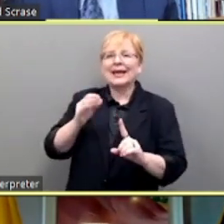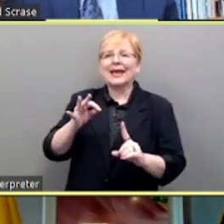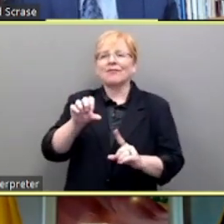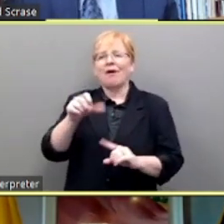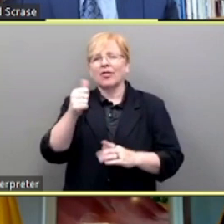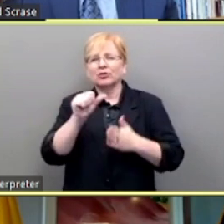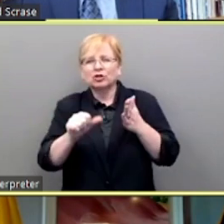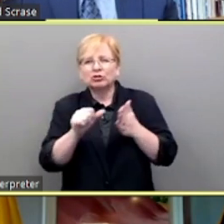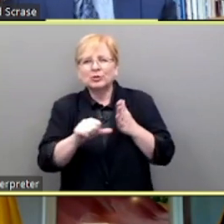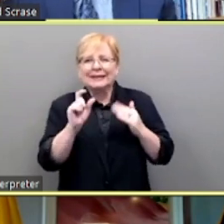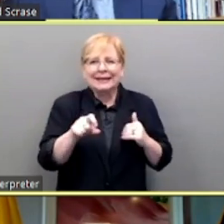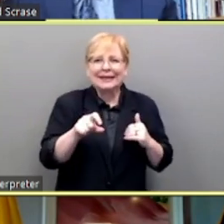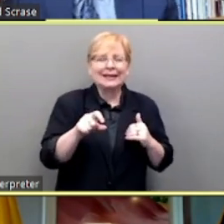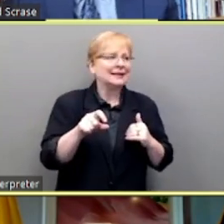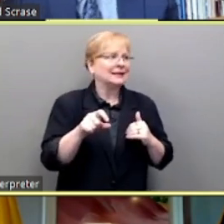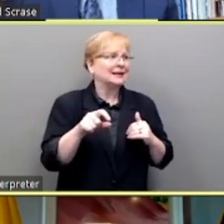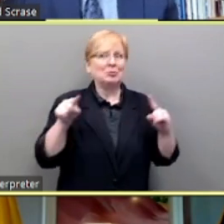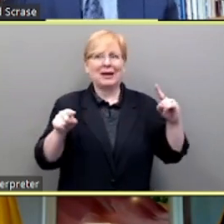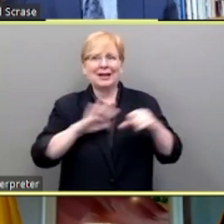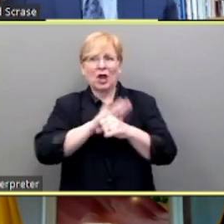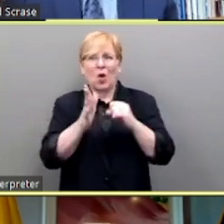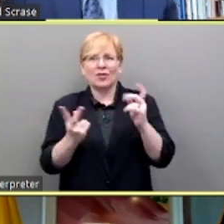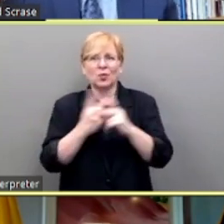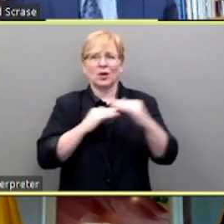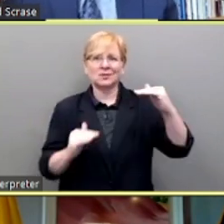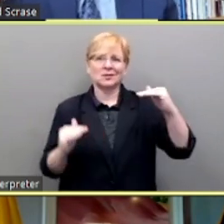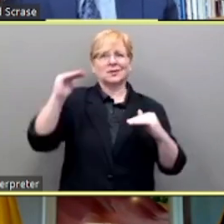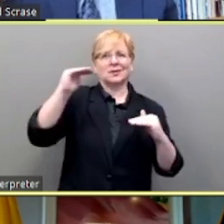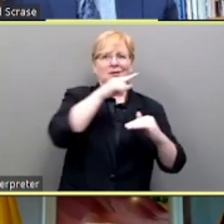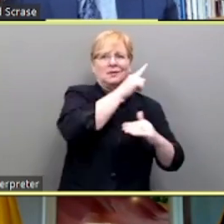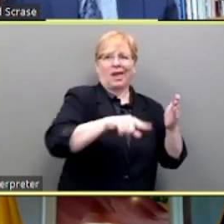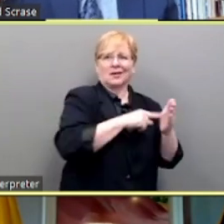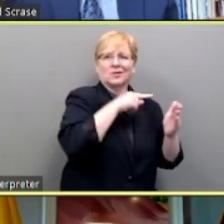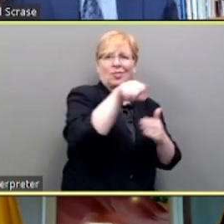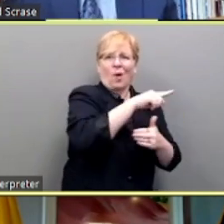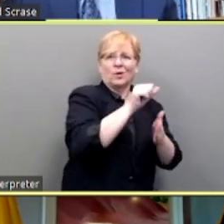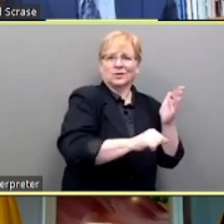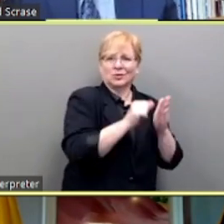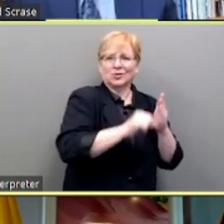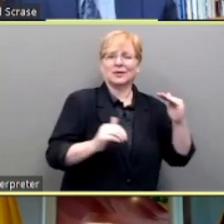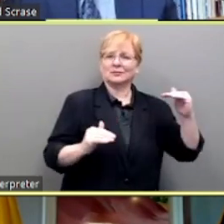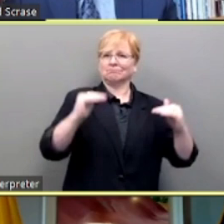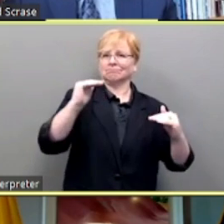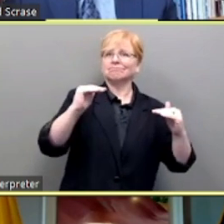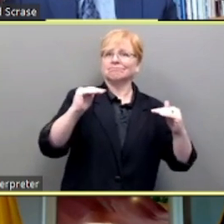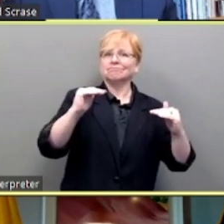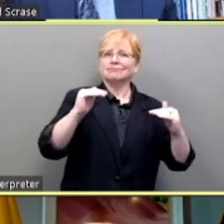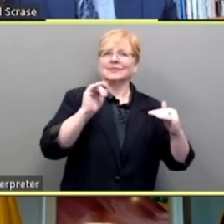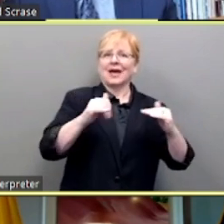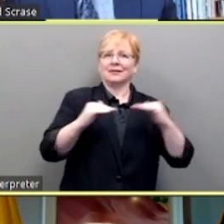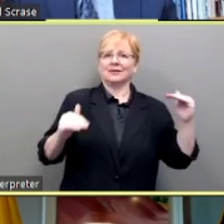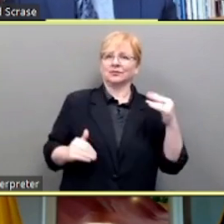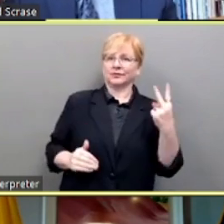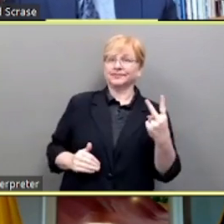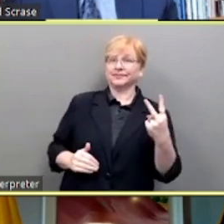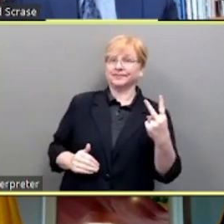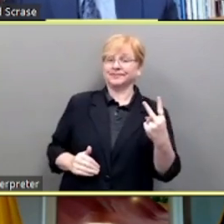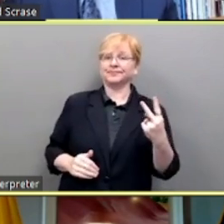and then crisis standards of care, where we actually don't have enough resources to successfully treat everyone and have